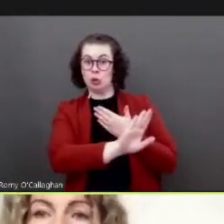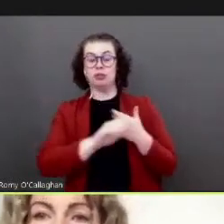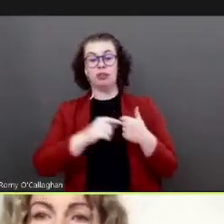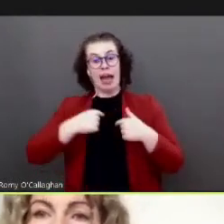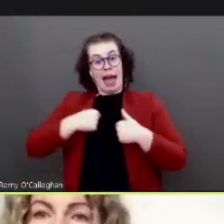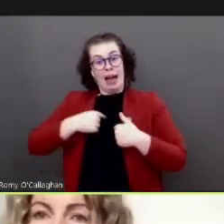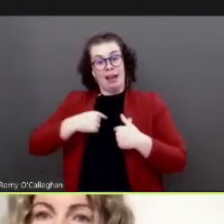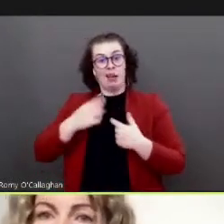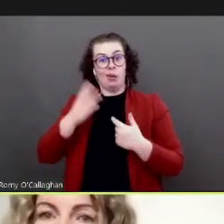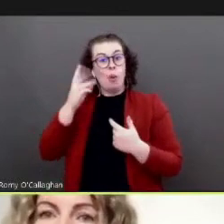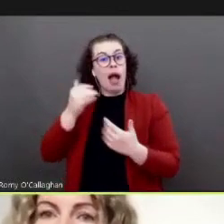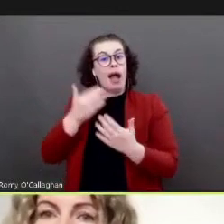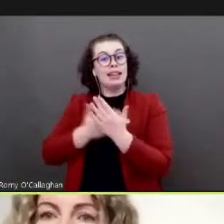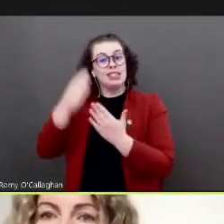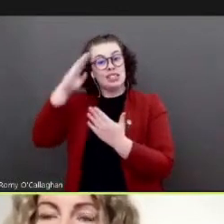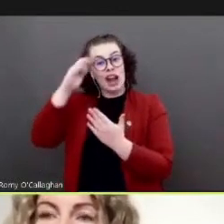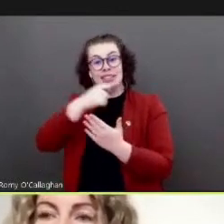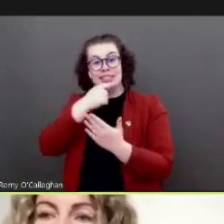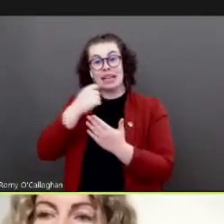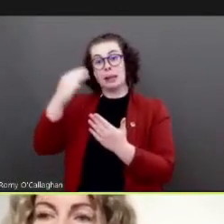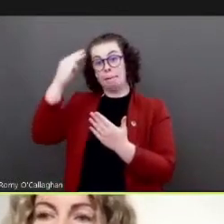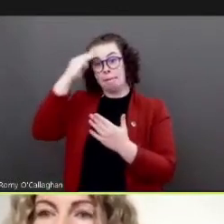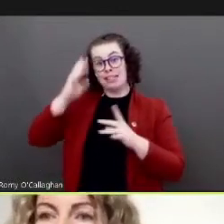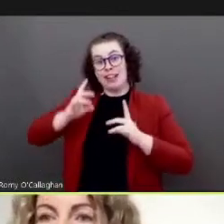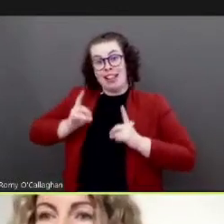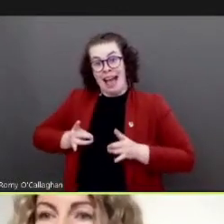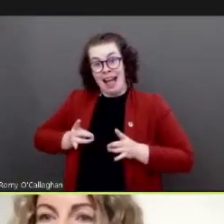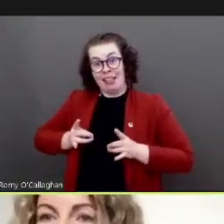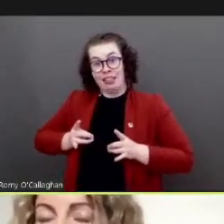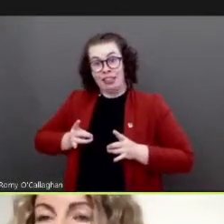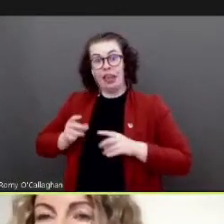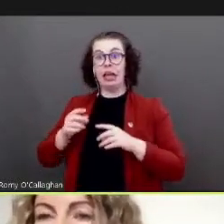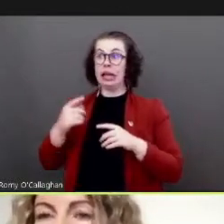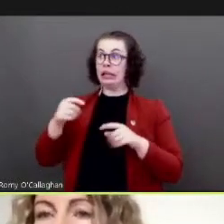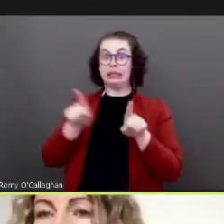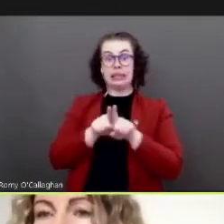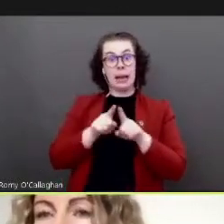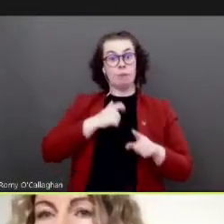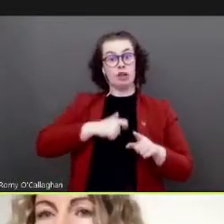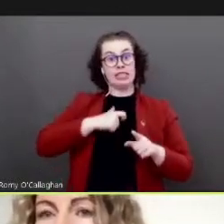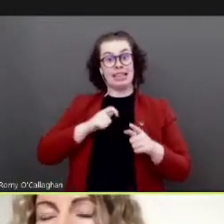does not recognise personality disorder within its powers.